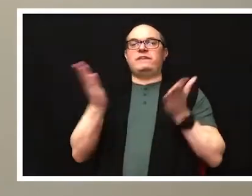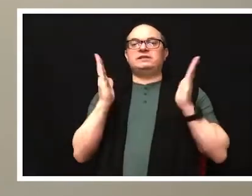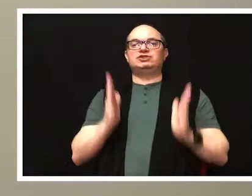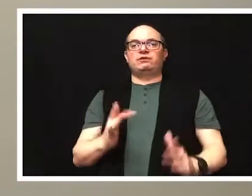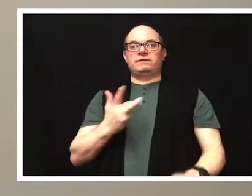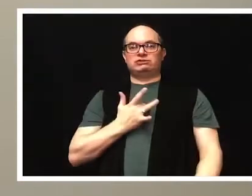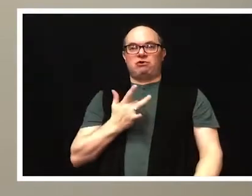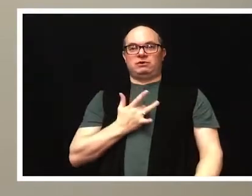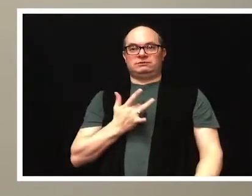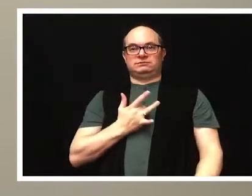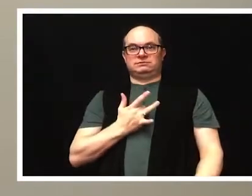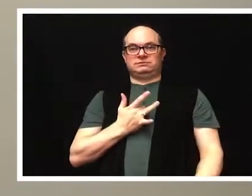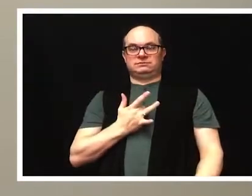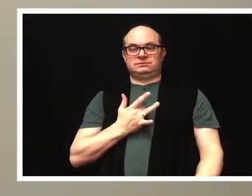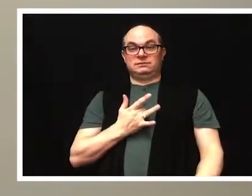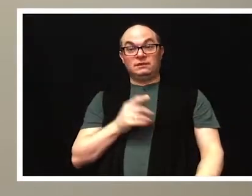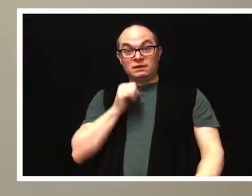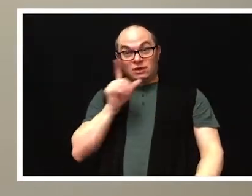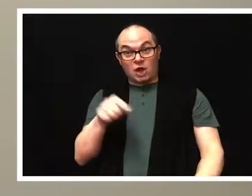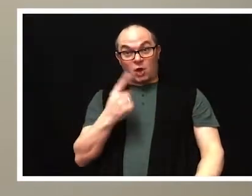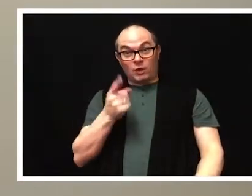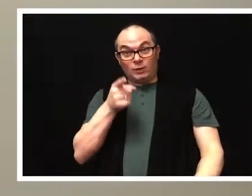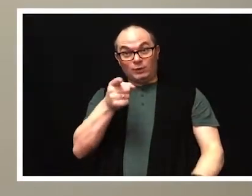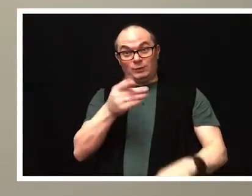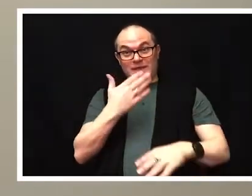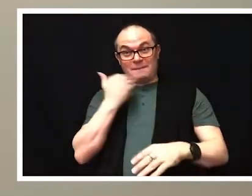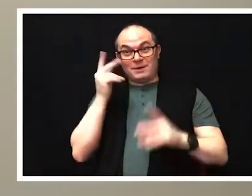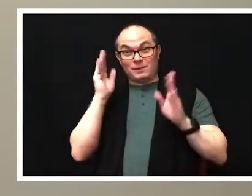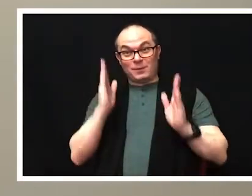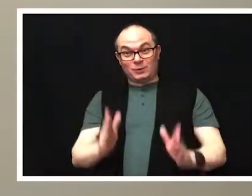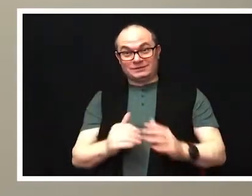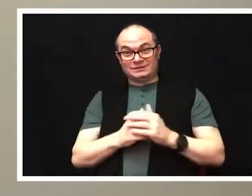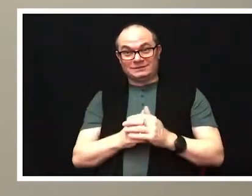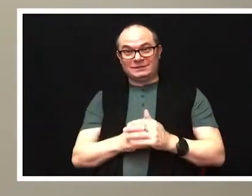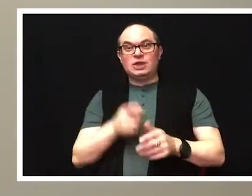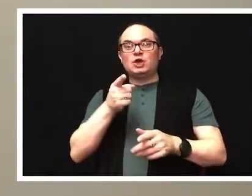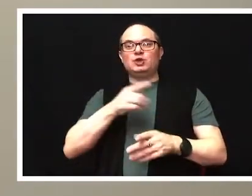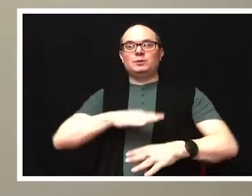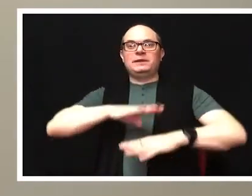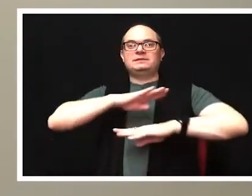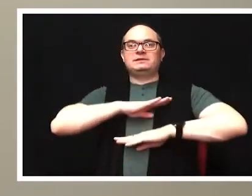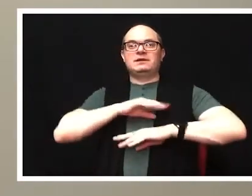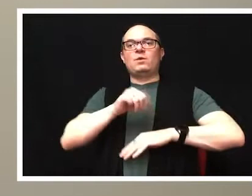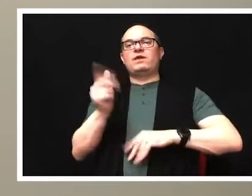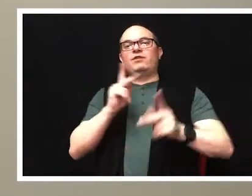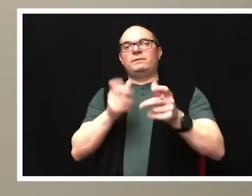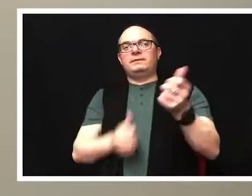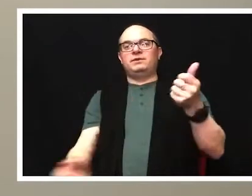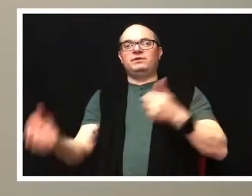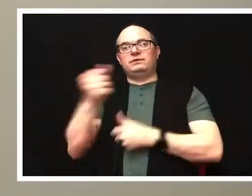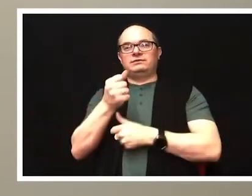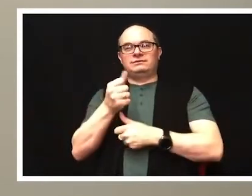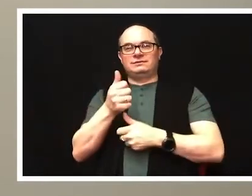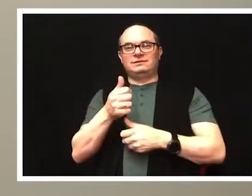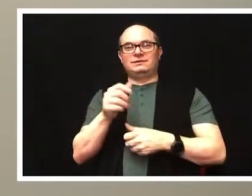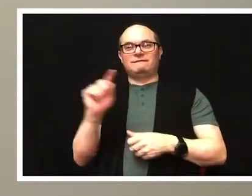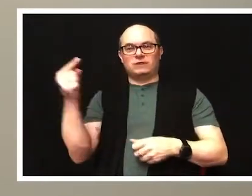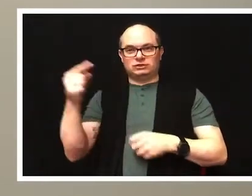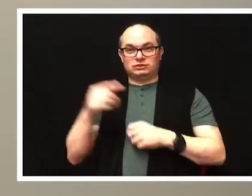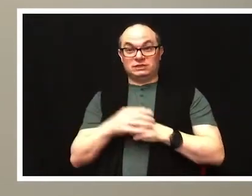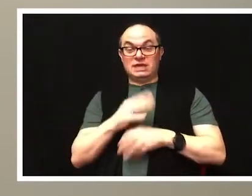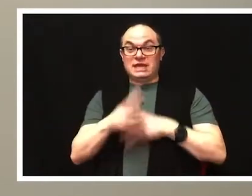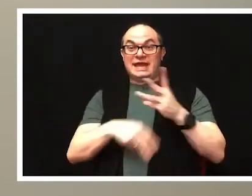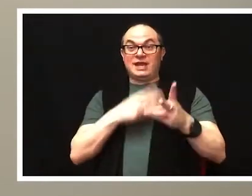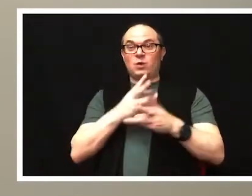with everything that you do. Not only will it make you a better person, you will be fulfilled putting others first. In a world